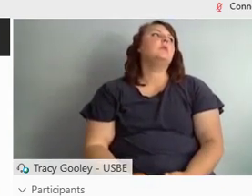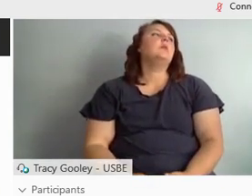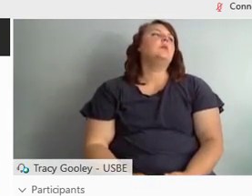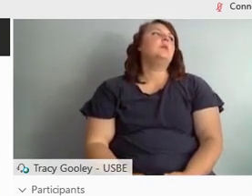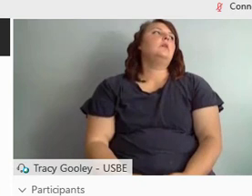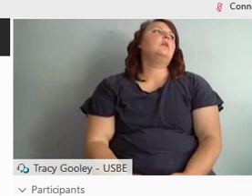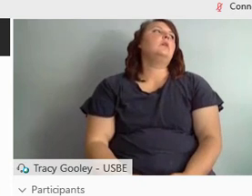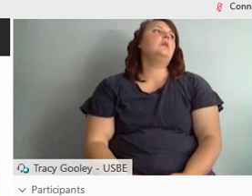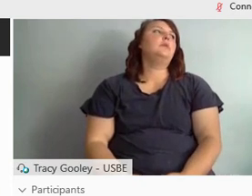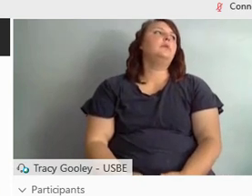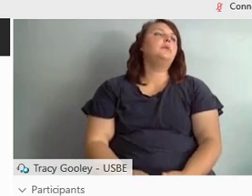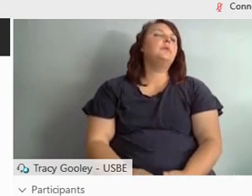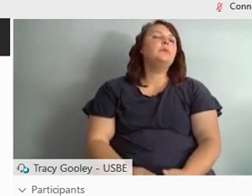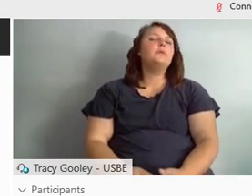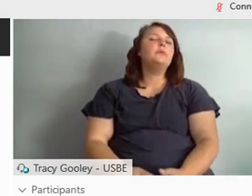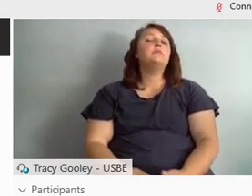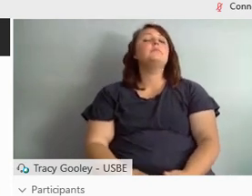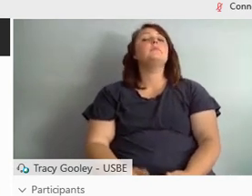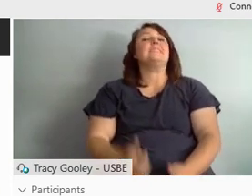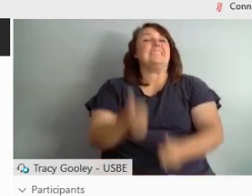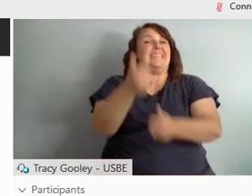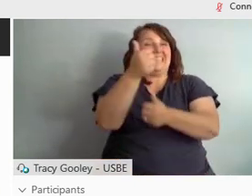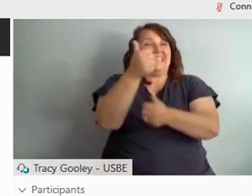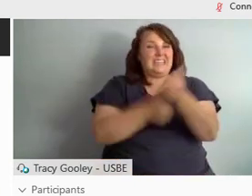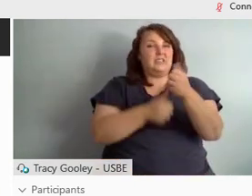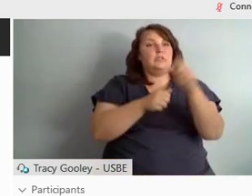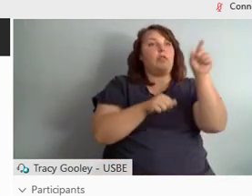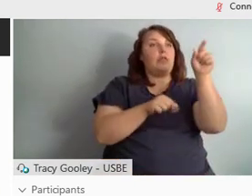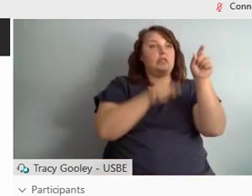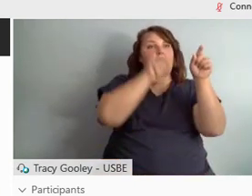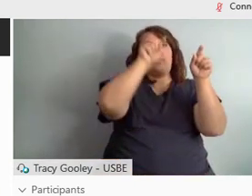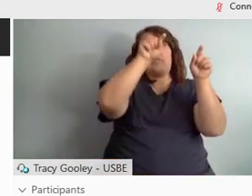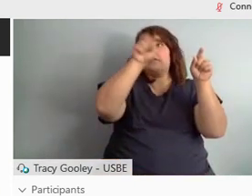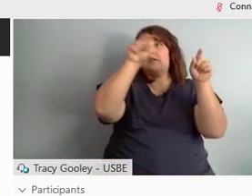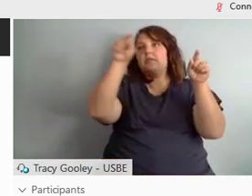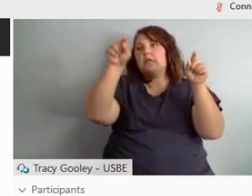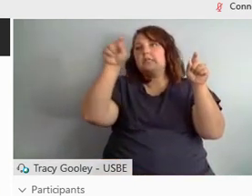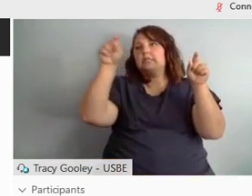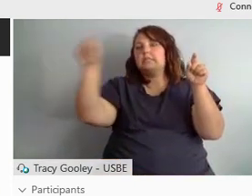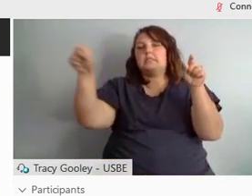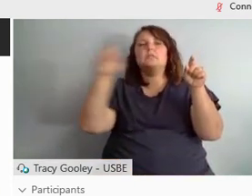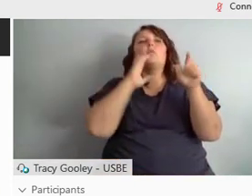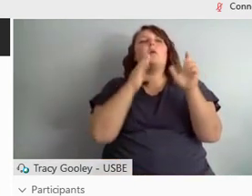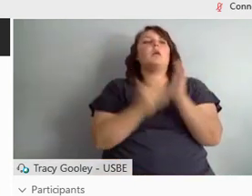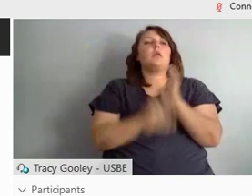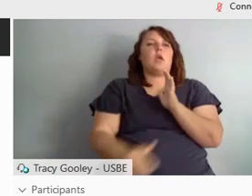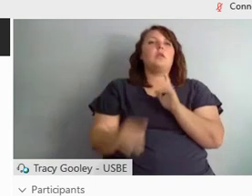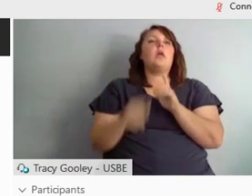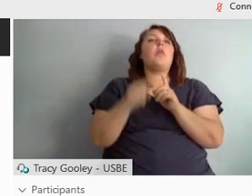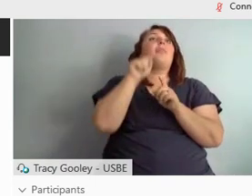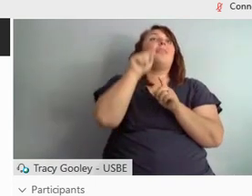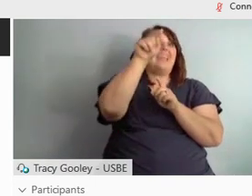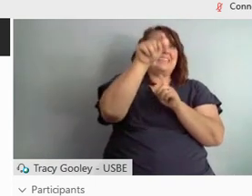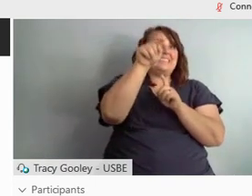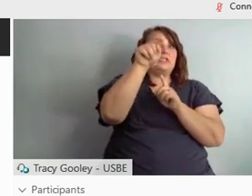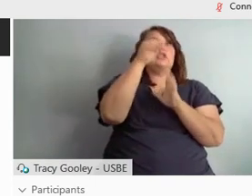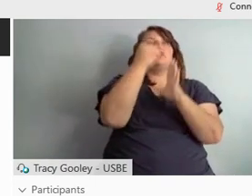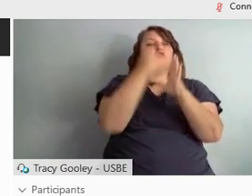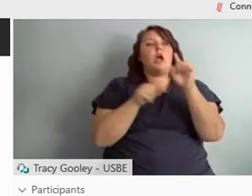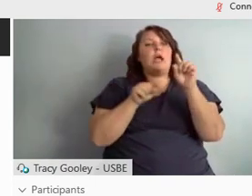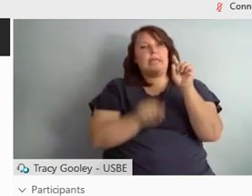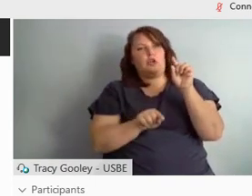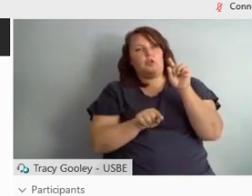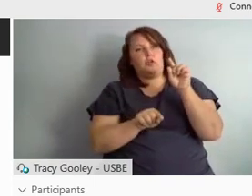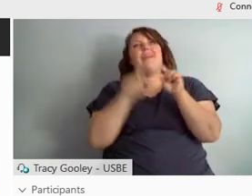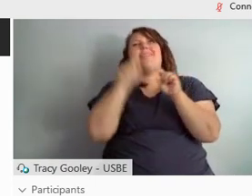You'll repeat the direction for each line or shape, and then the student will receive 1 point for